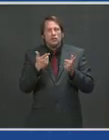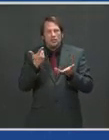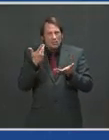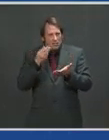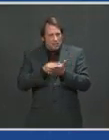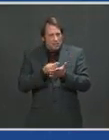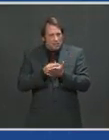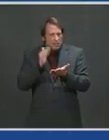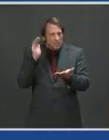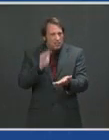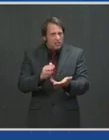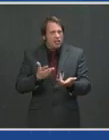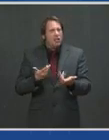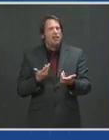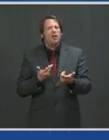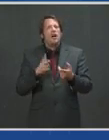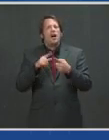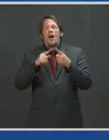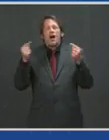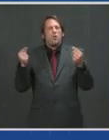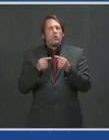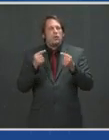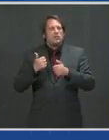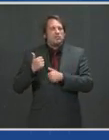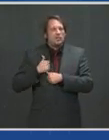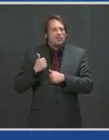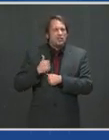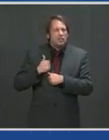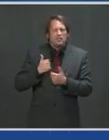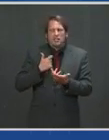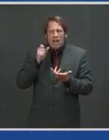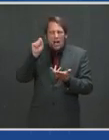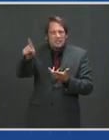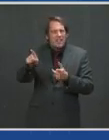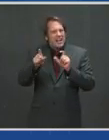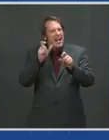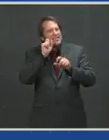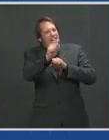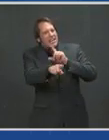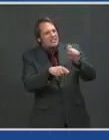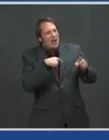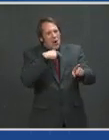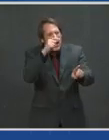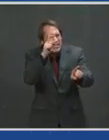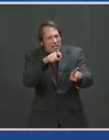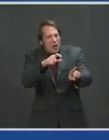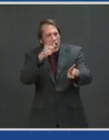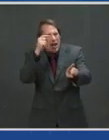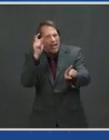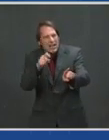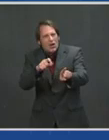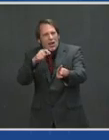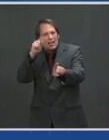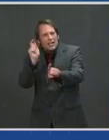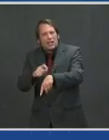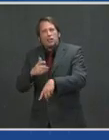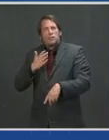military families. To my Republican colleagues in Congress, shouldn't we modernize VA